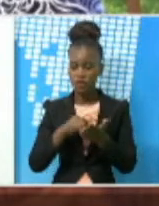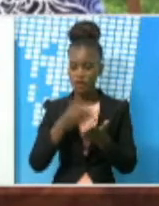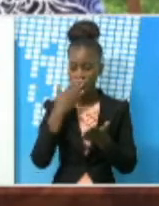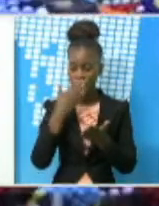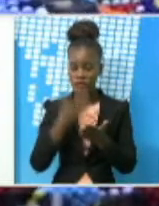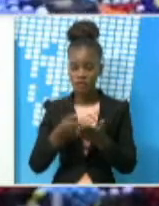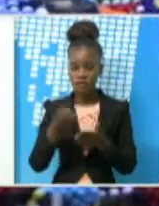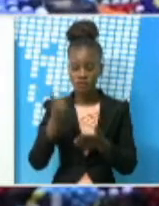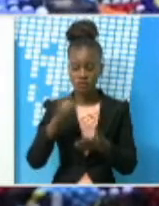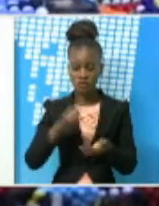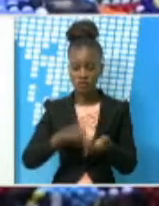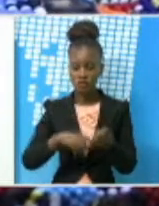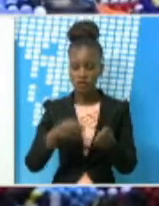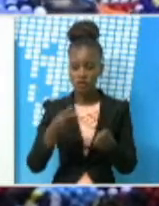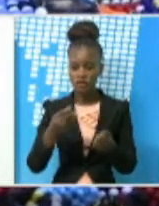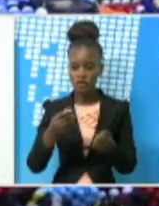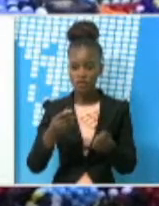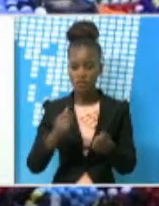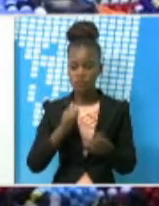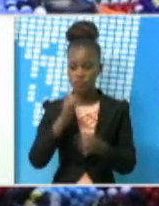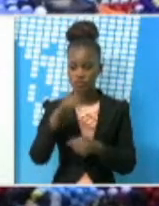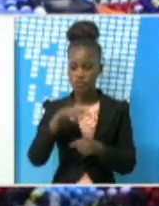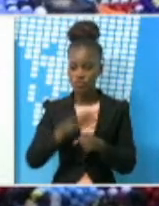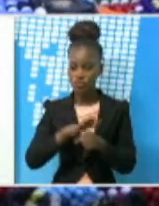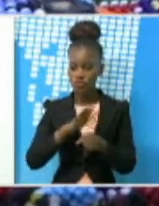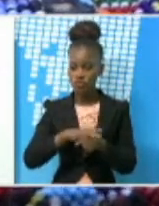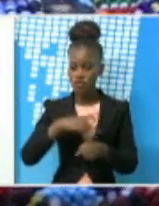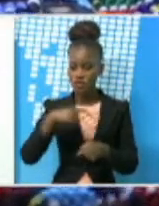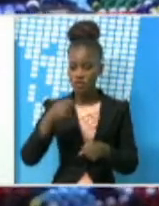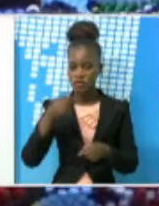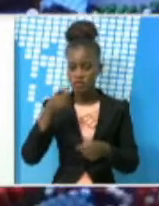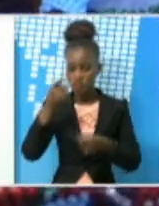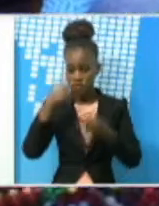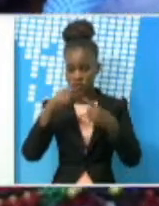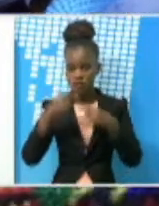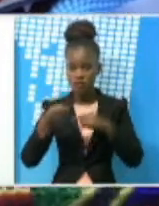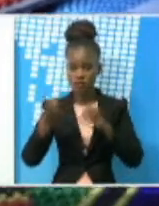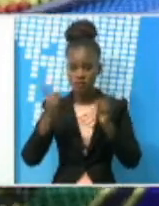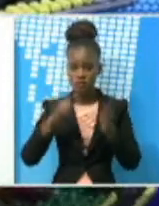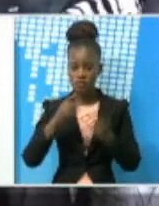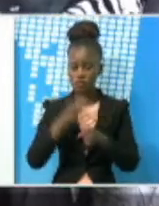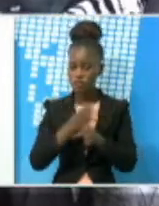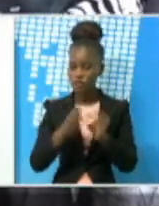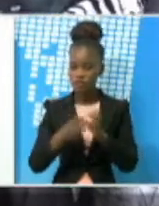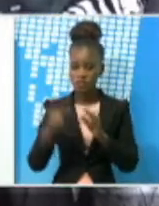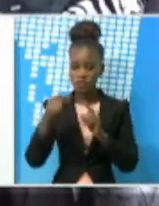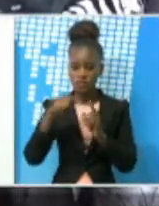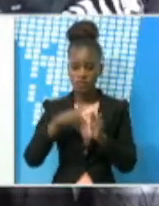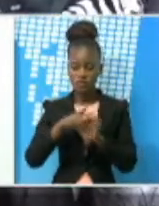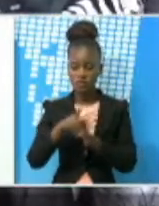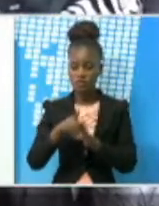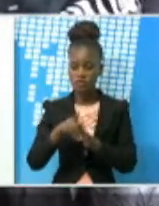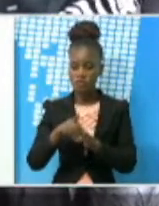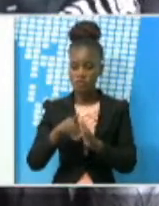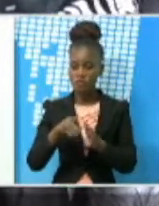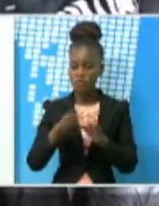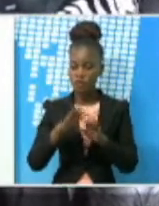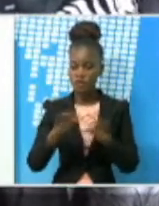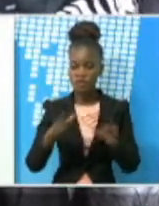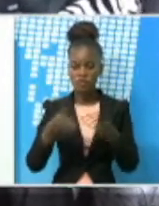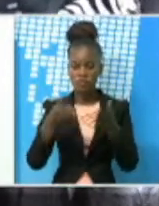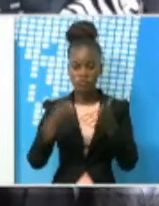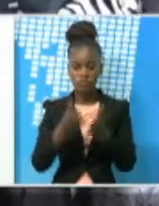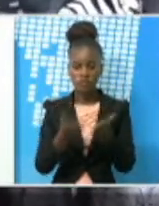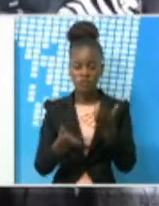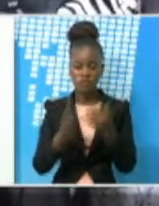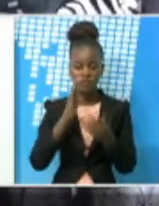profitable. Furthermore, the tourism and technology have also contributed to the development and marketing of craft-made products